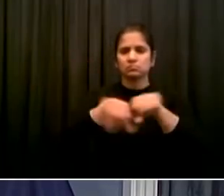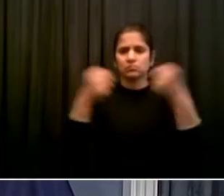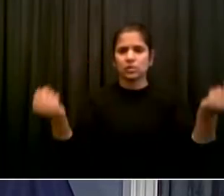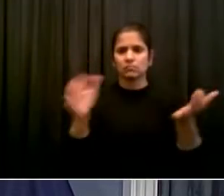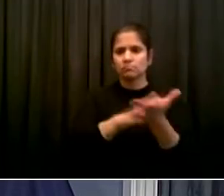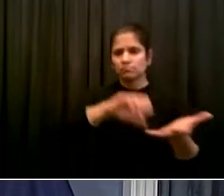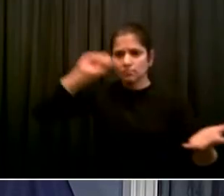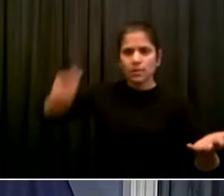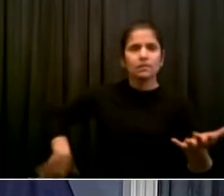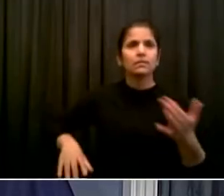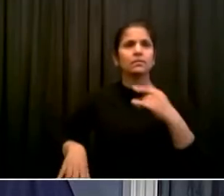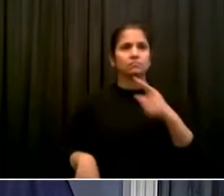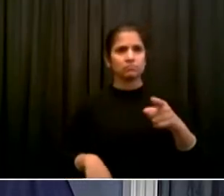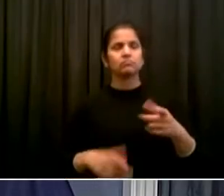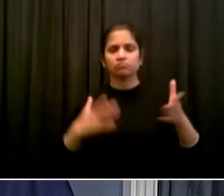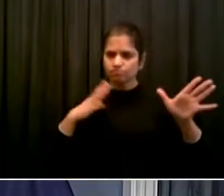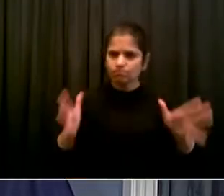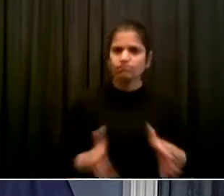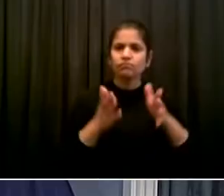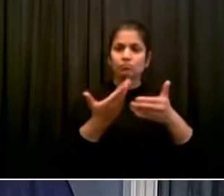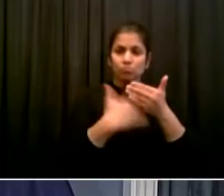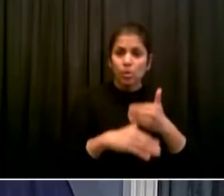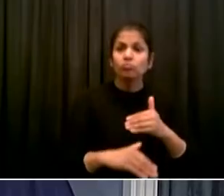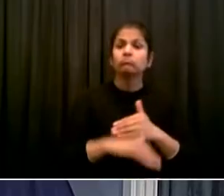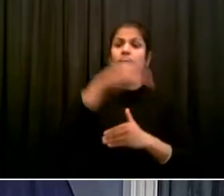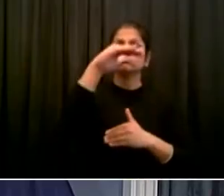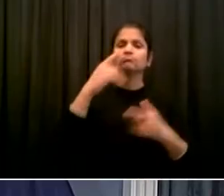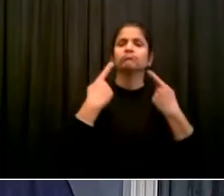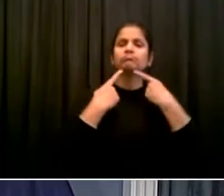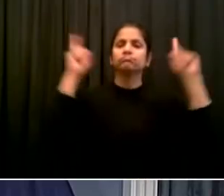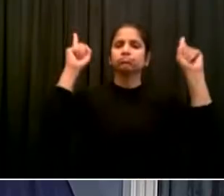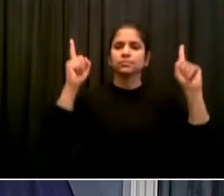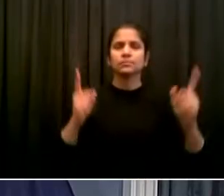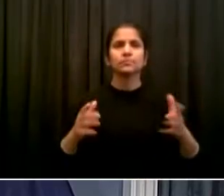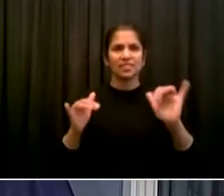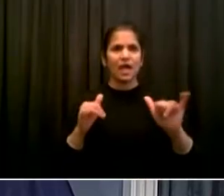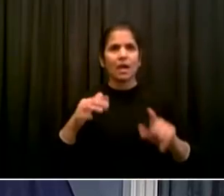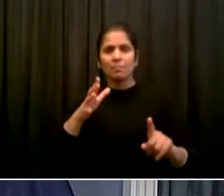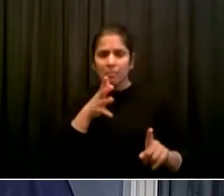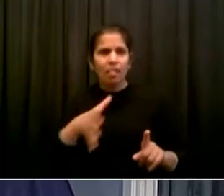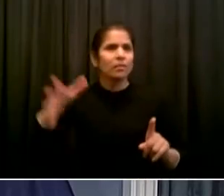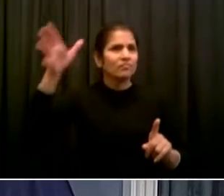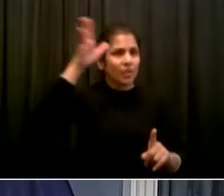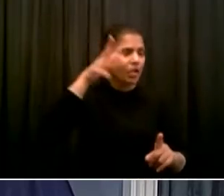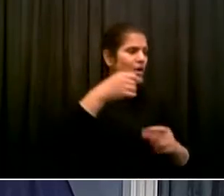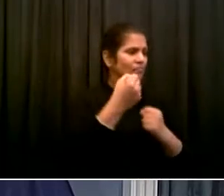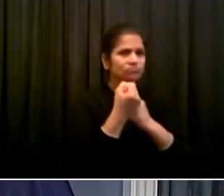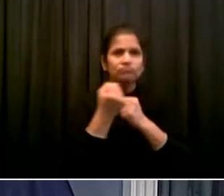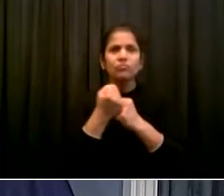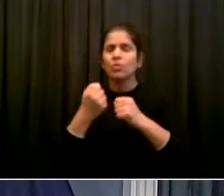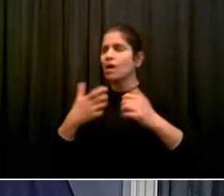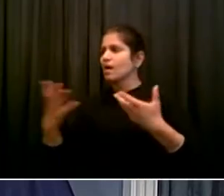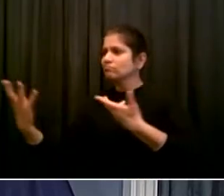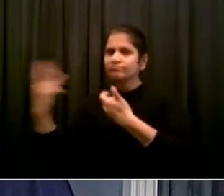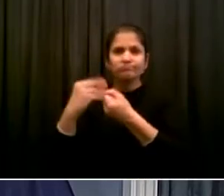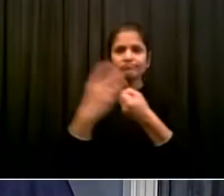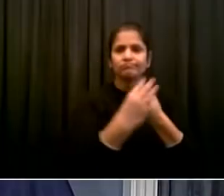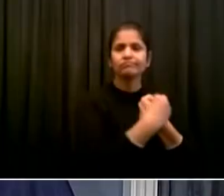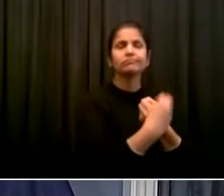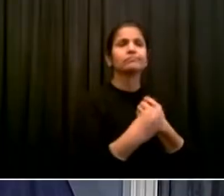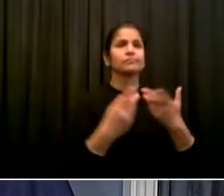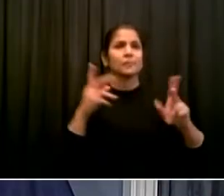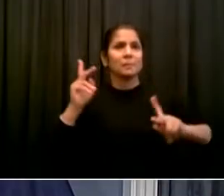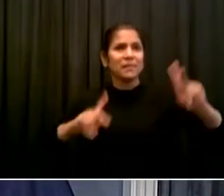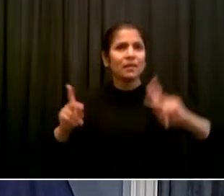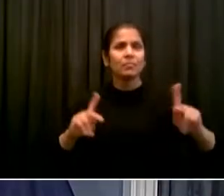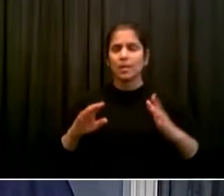and women, mothers and fathers, boys and girls, advocates and activists. But as you recognize, Mayor de Blasio, and you